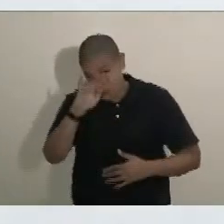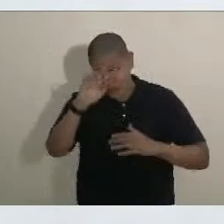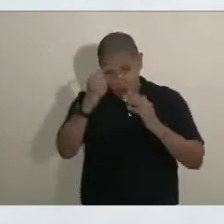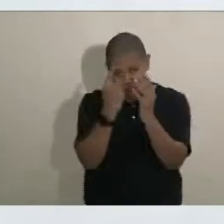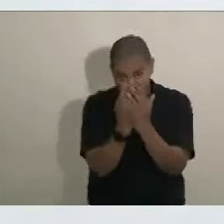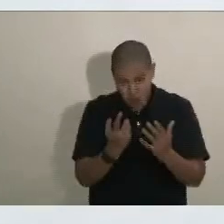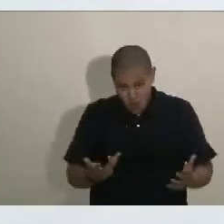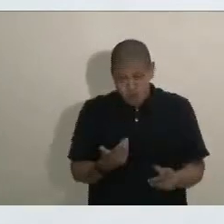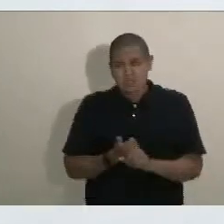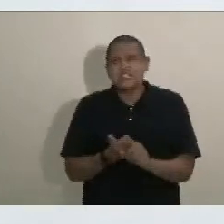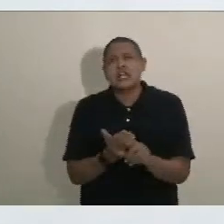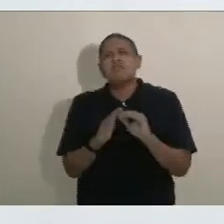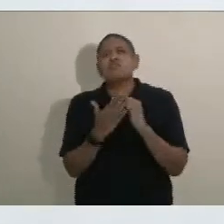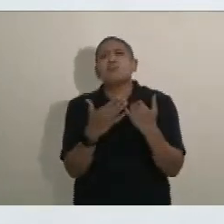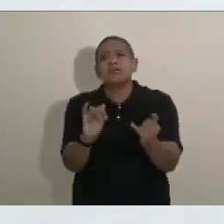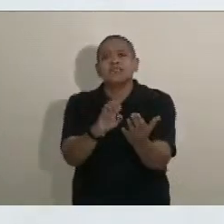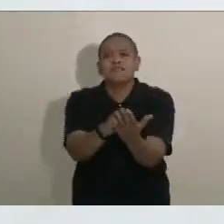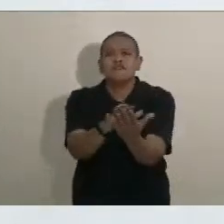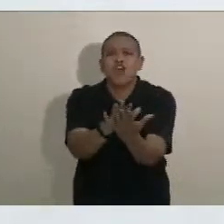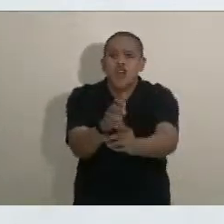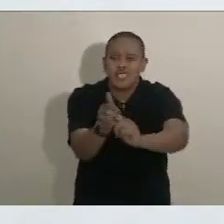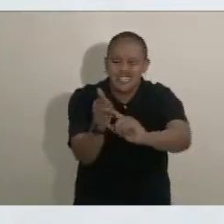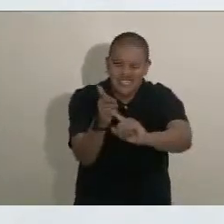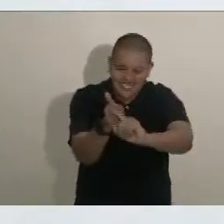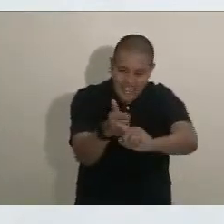hours, Jamaica recorded